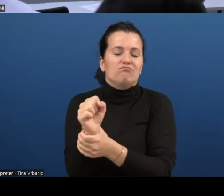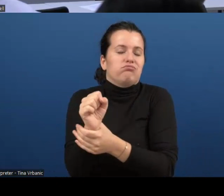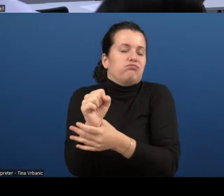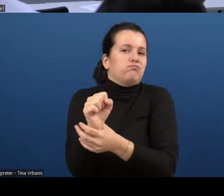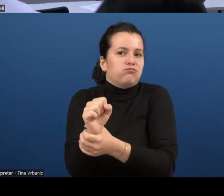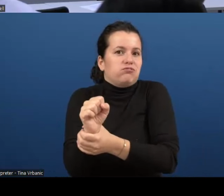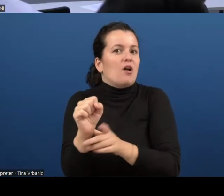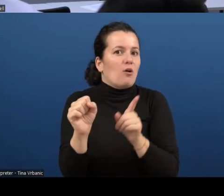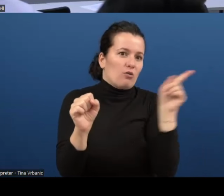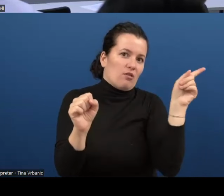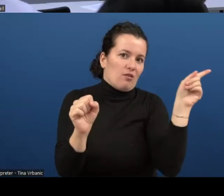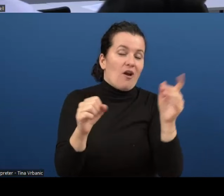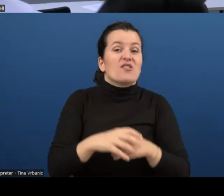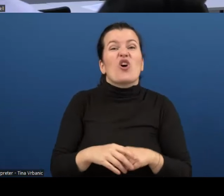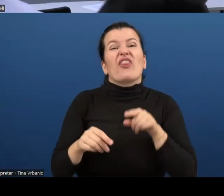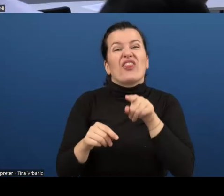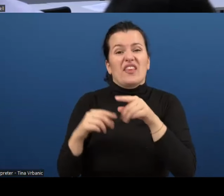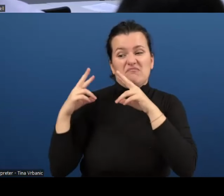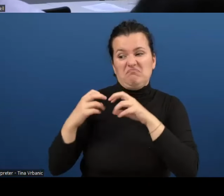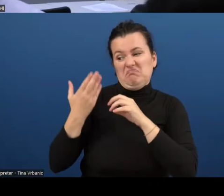well, relatively recently.